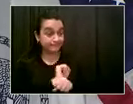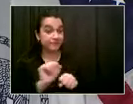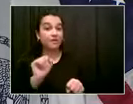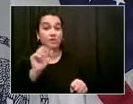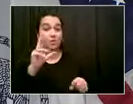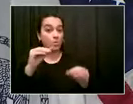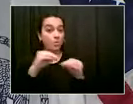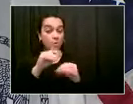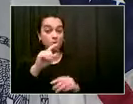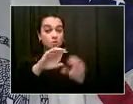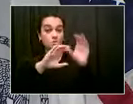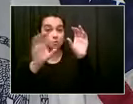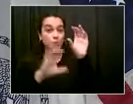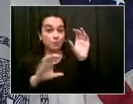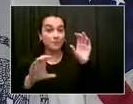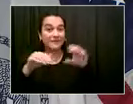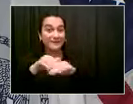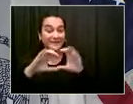period.